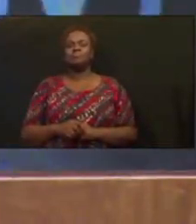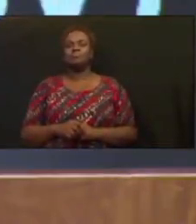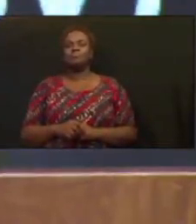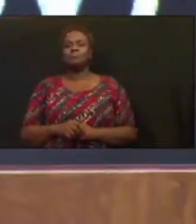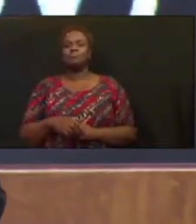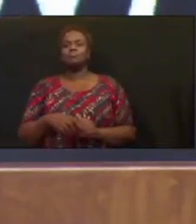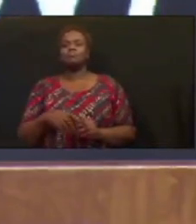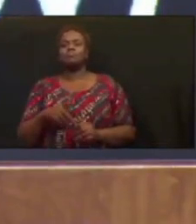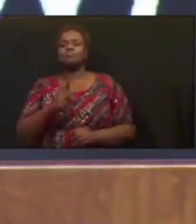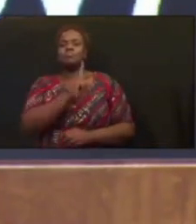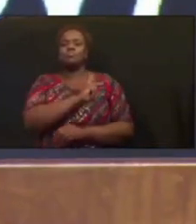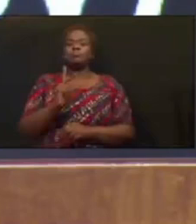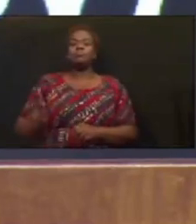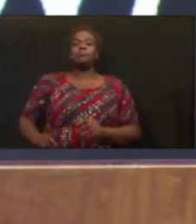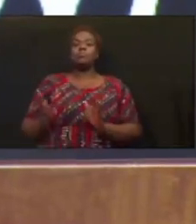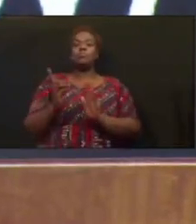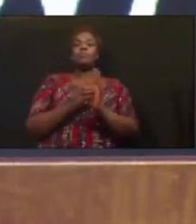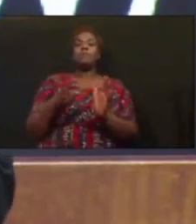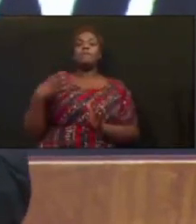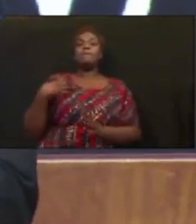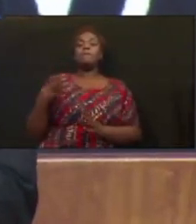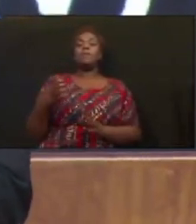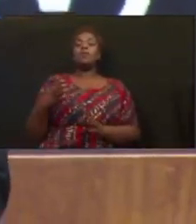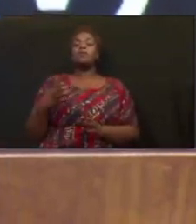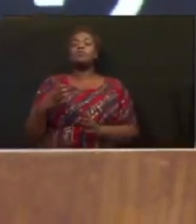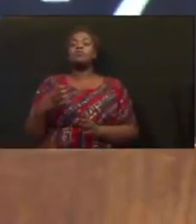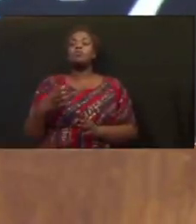Kingdom financiers are not those who like money.